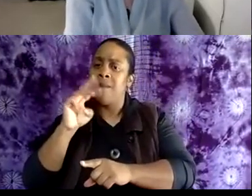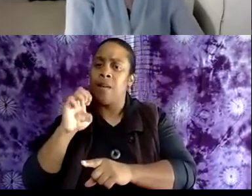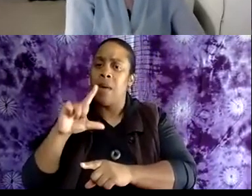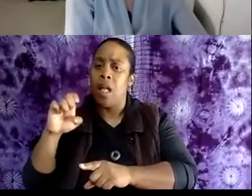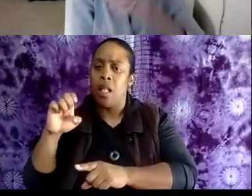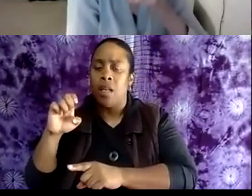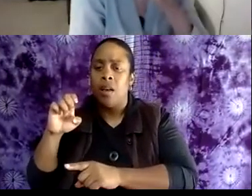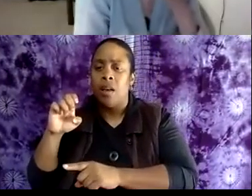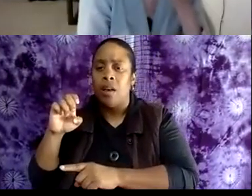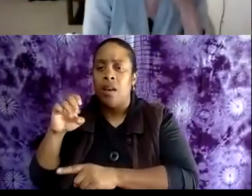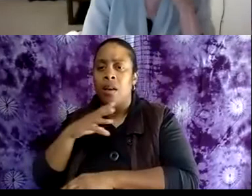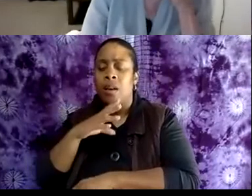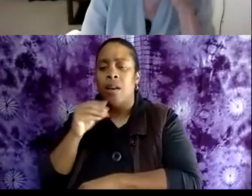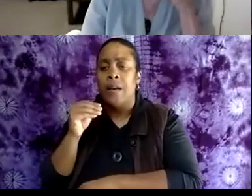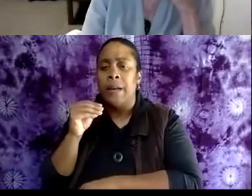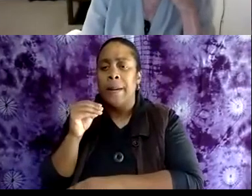And